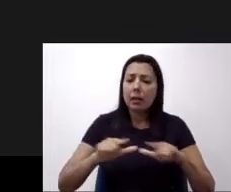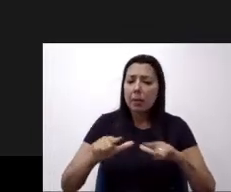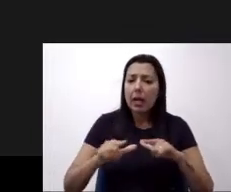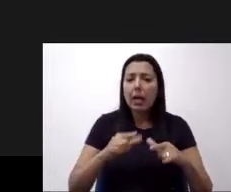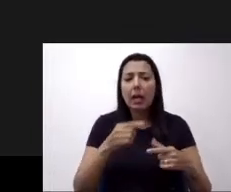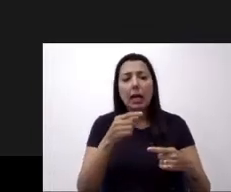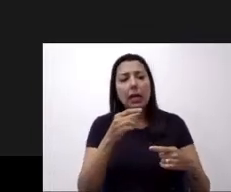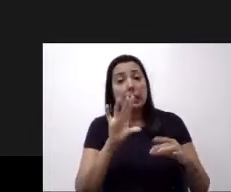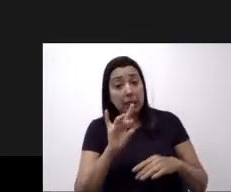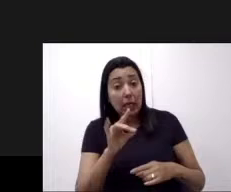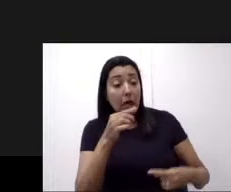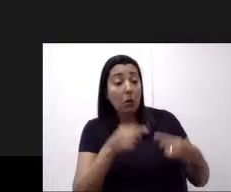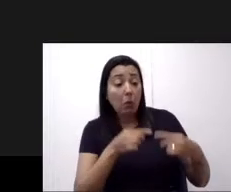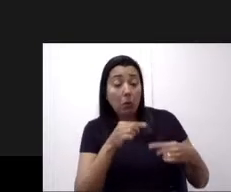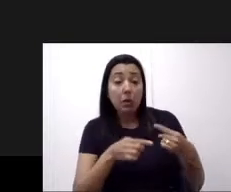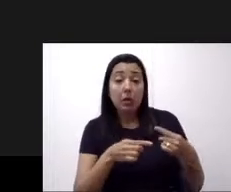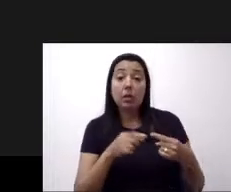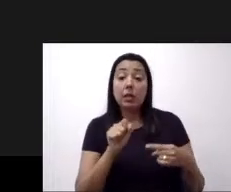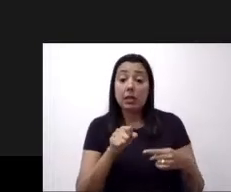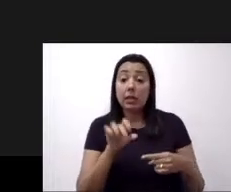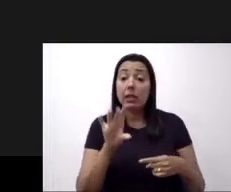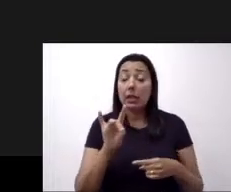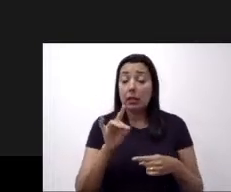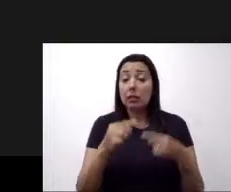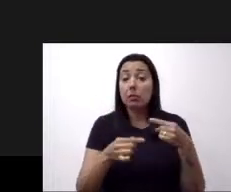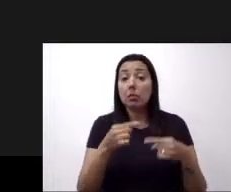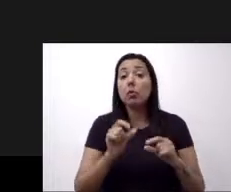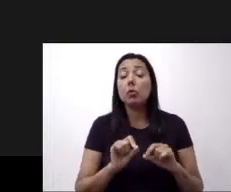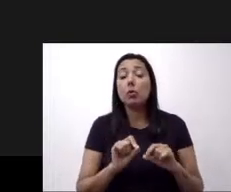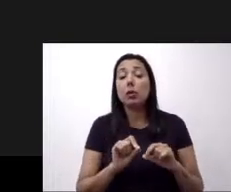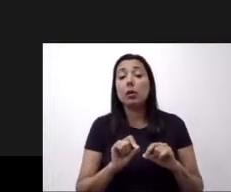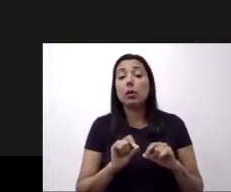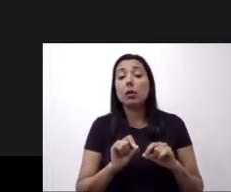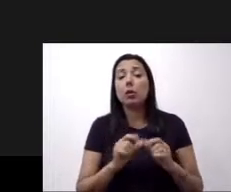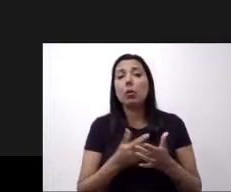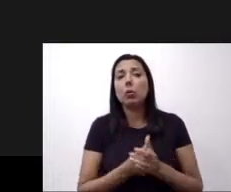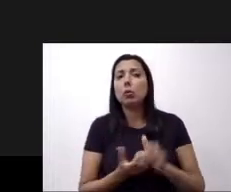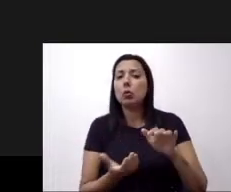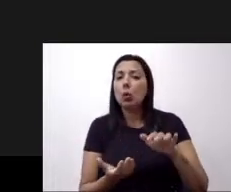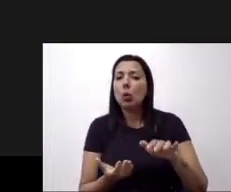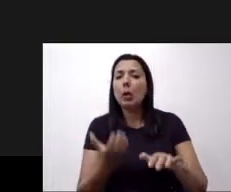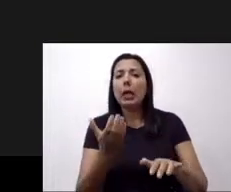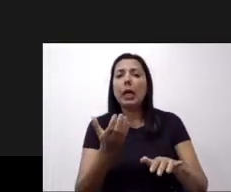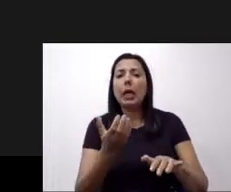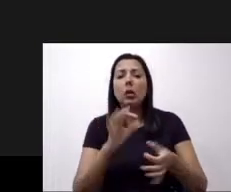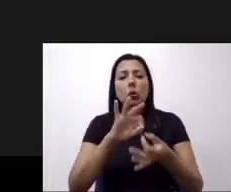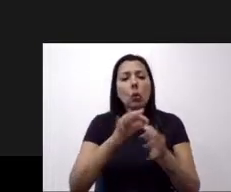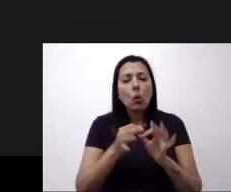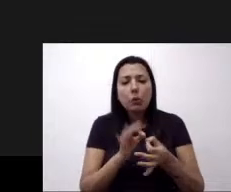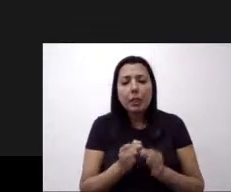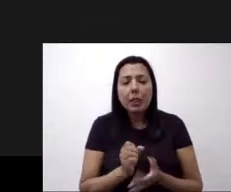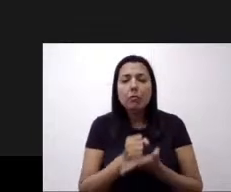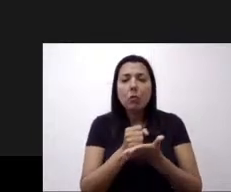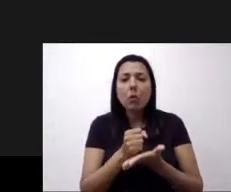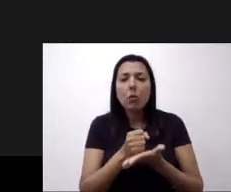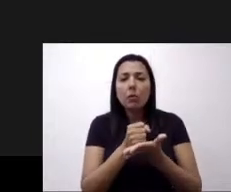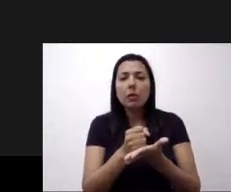In political science congresses, workshops have been dedicated to gender and policy